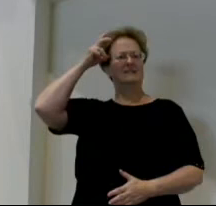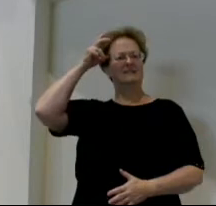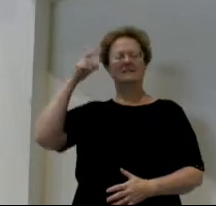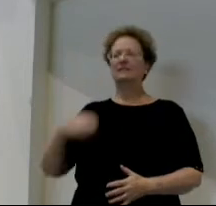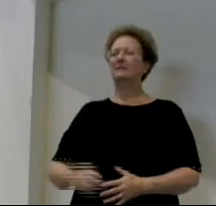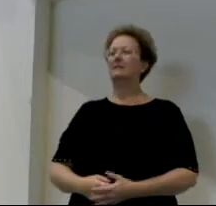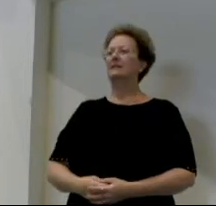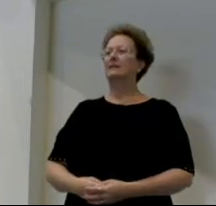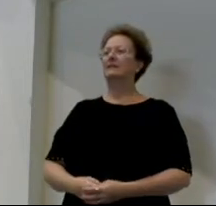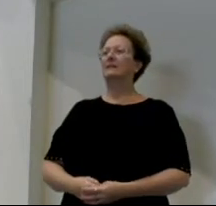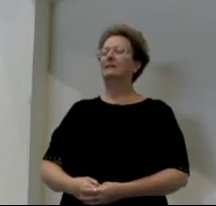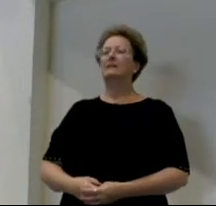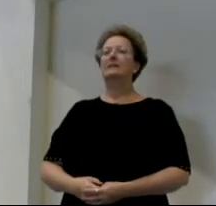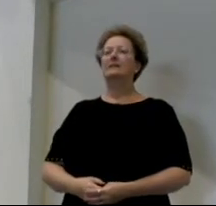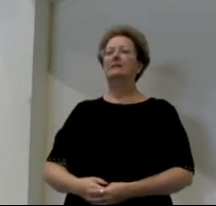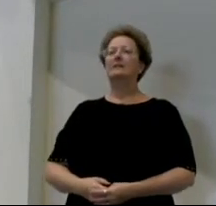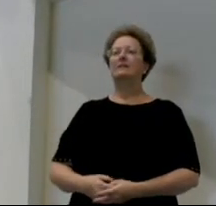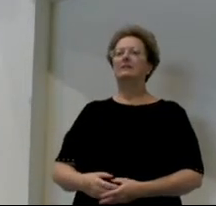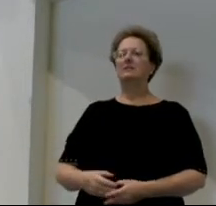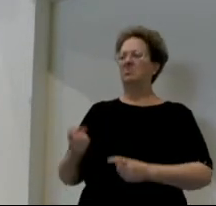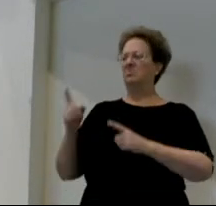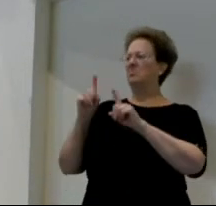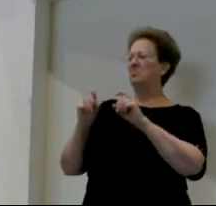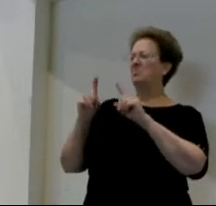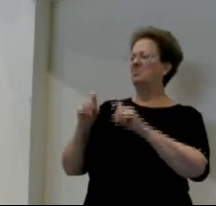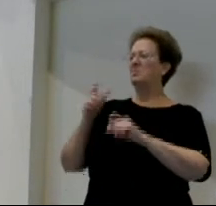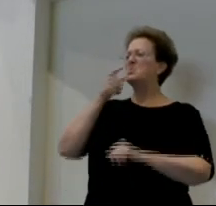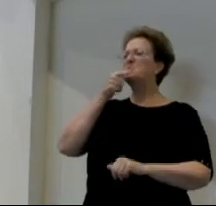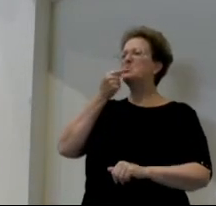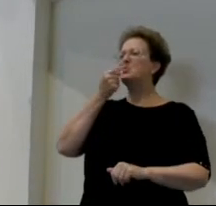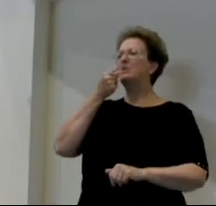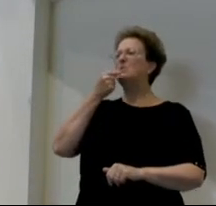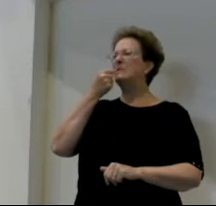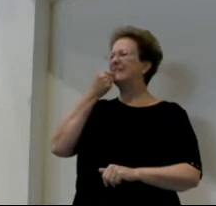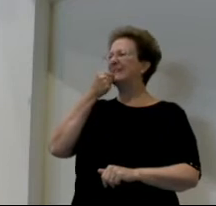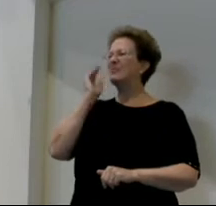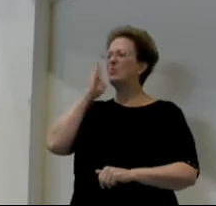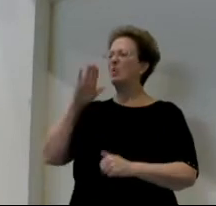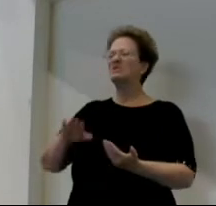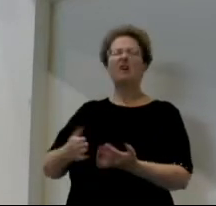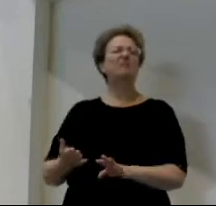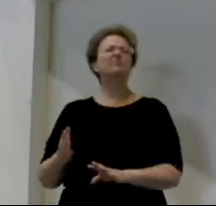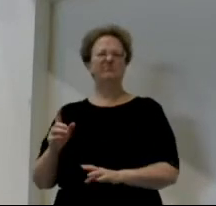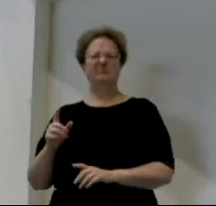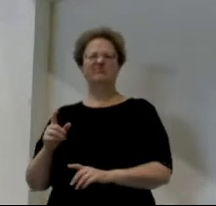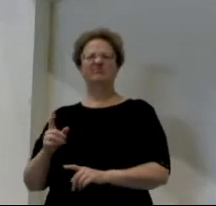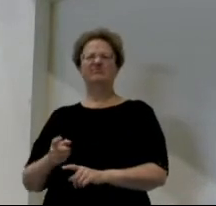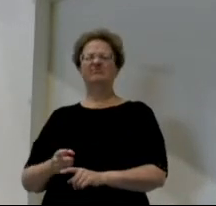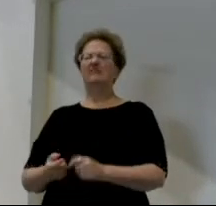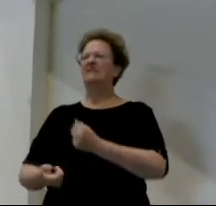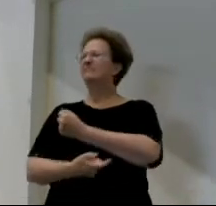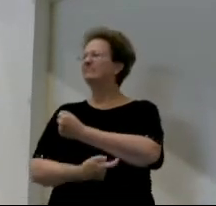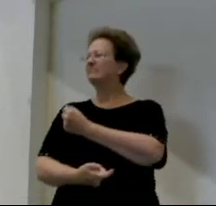we eat it, we're going to die. Who told you that? God? You bought that? Really? See, here's what it is, says